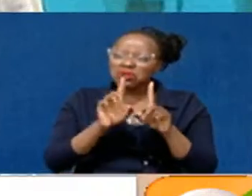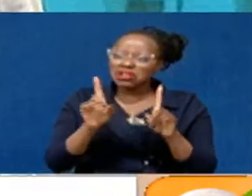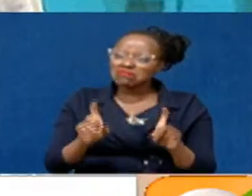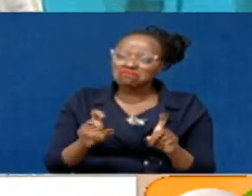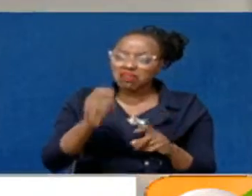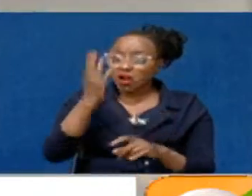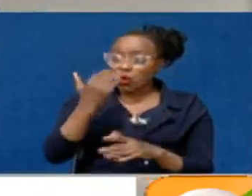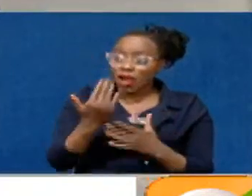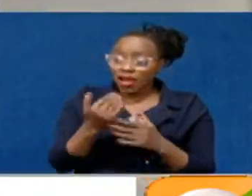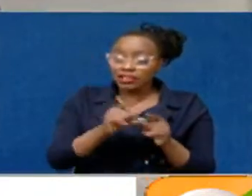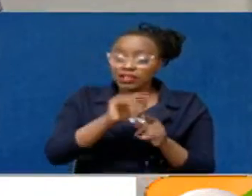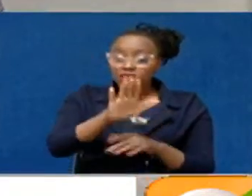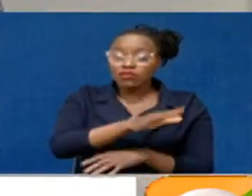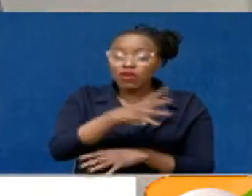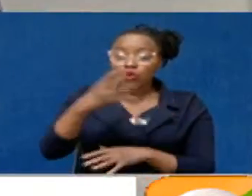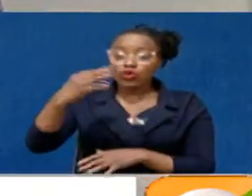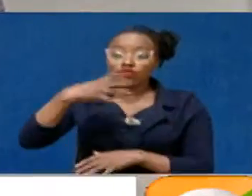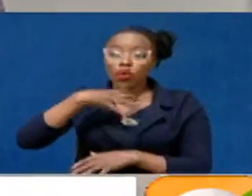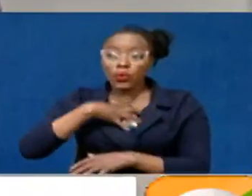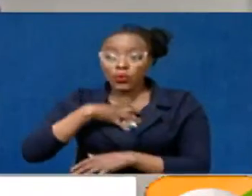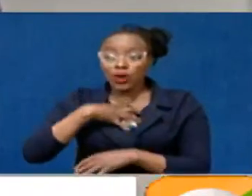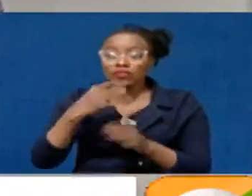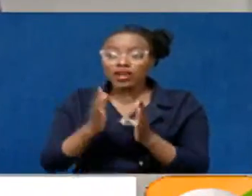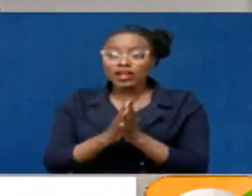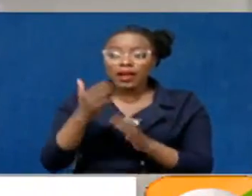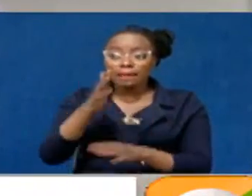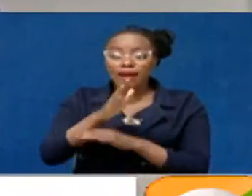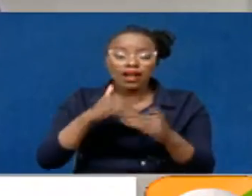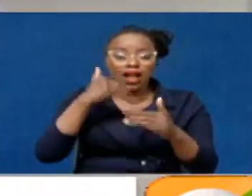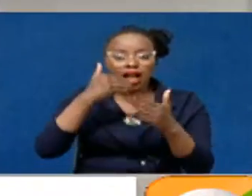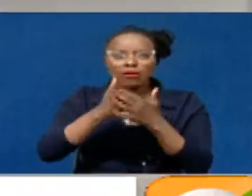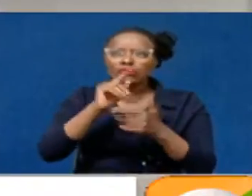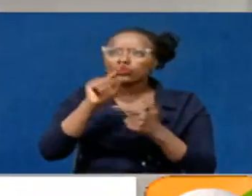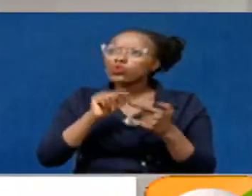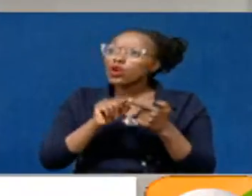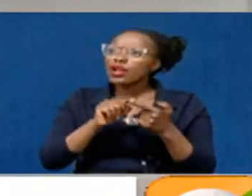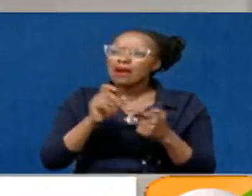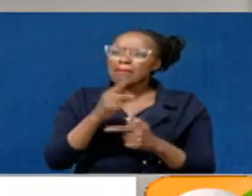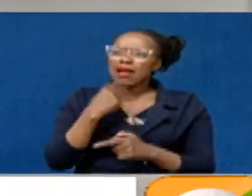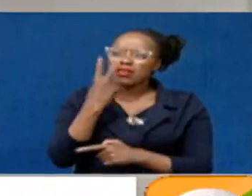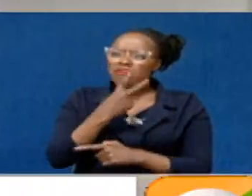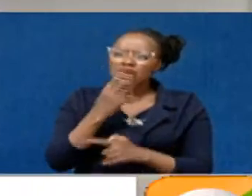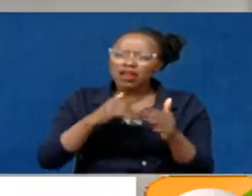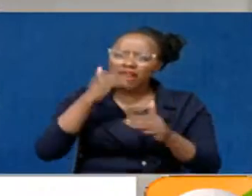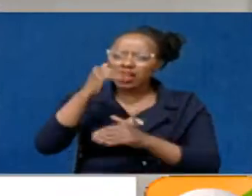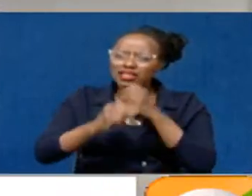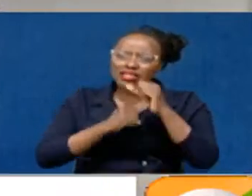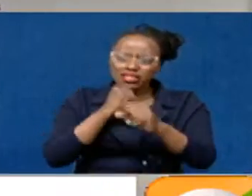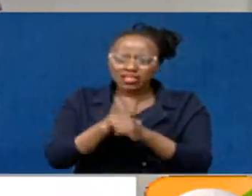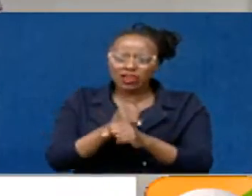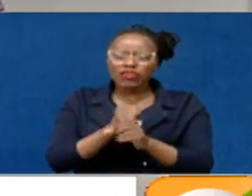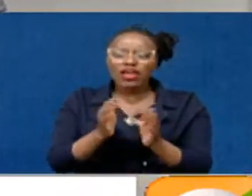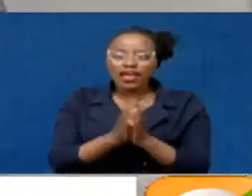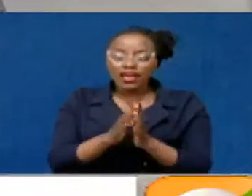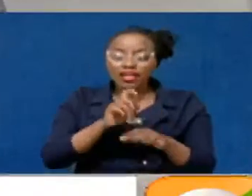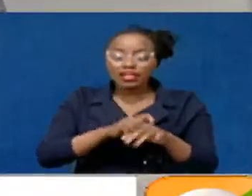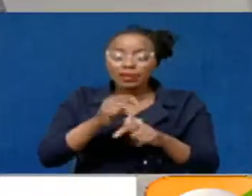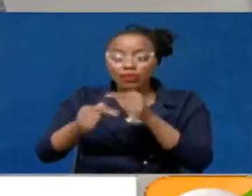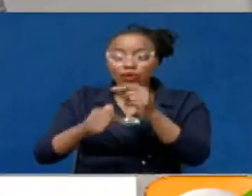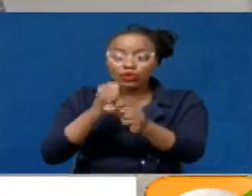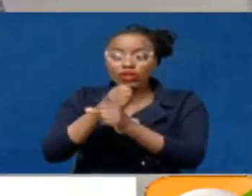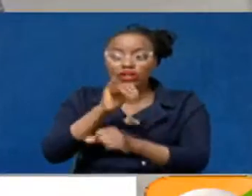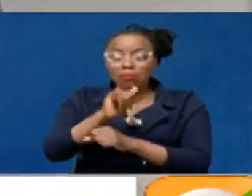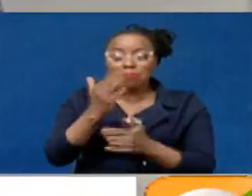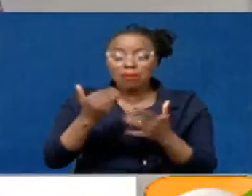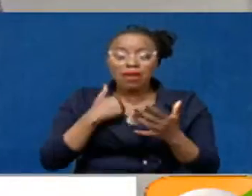Yeah, because the House is going on recess and it will not be back until February, sometime February next year. And while at it,